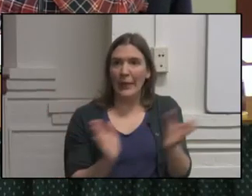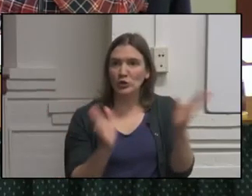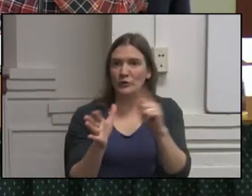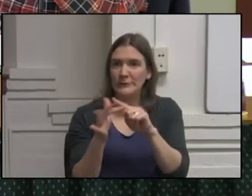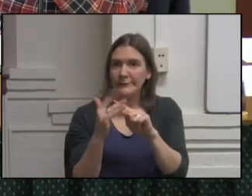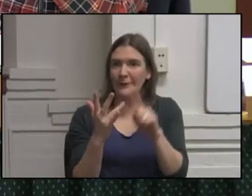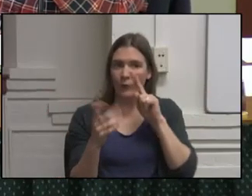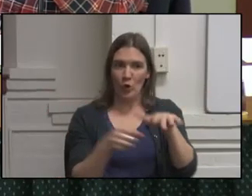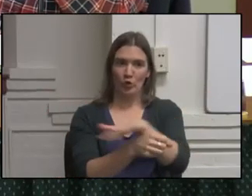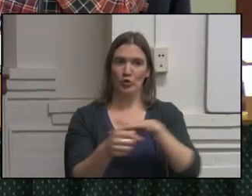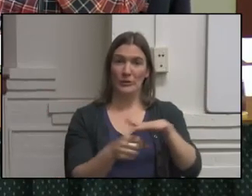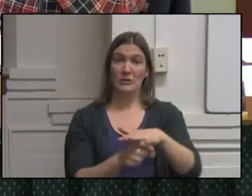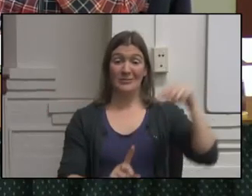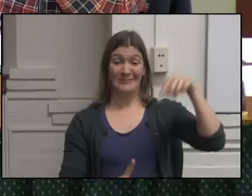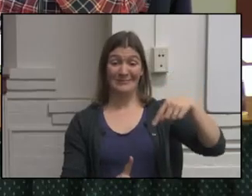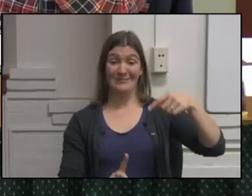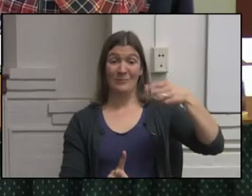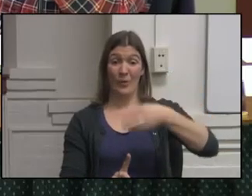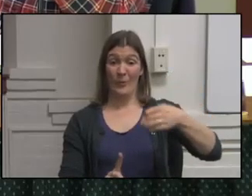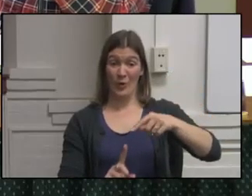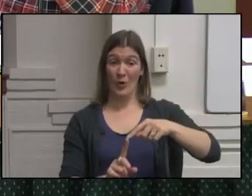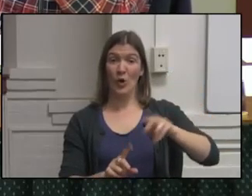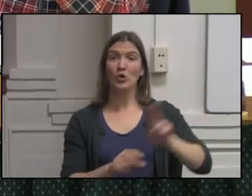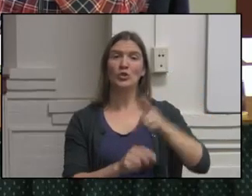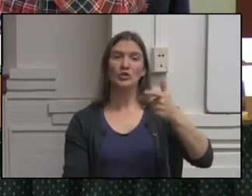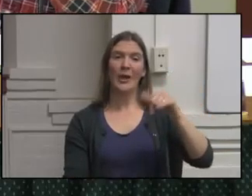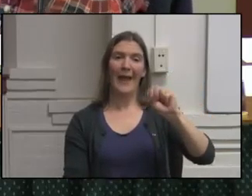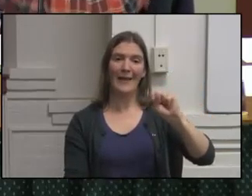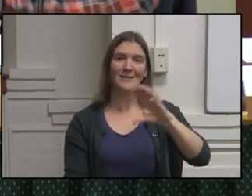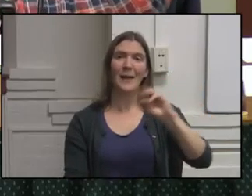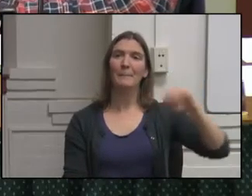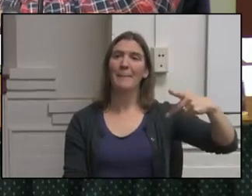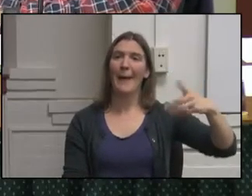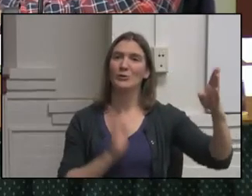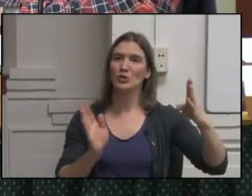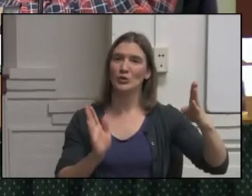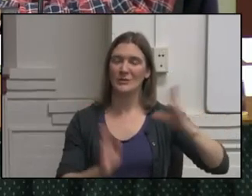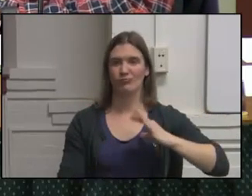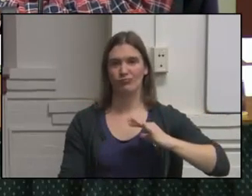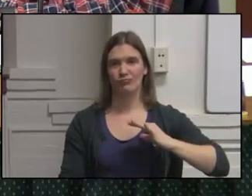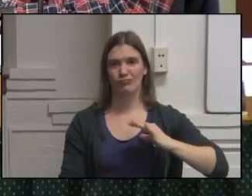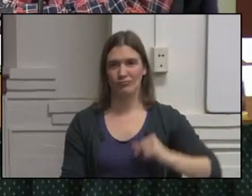Brattleboro most specifically uses their GIS and mapping services.